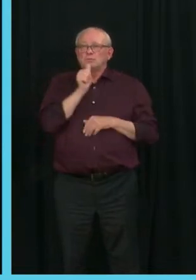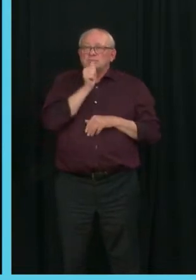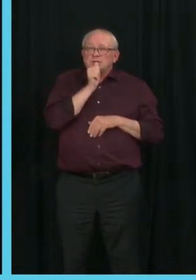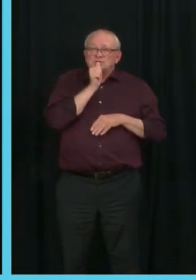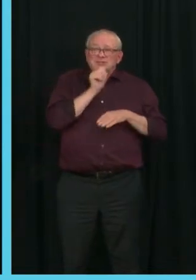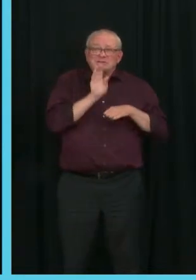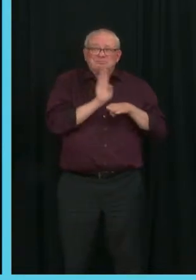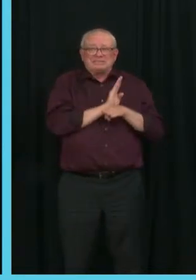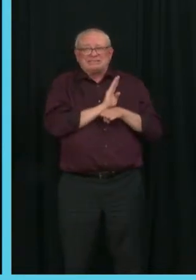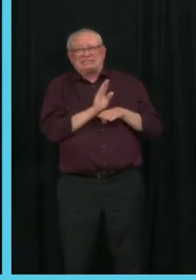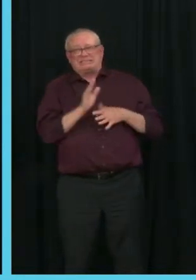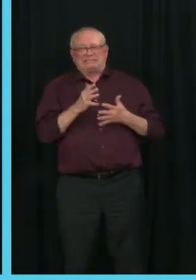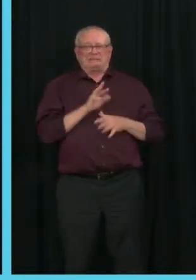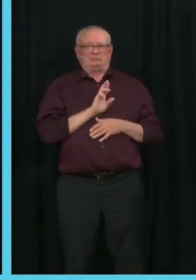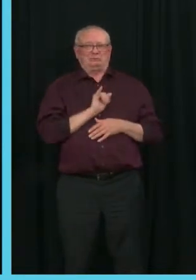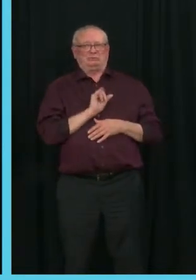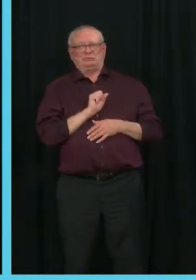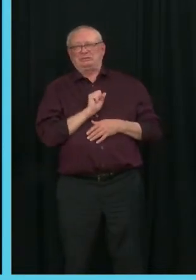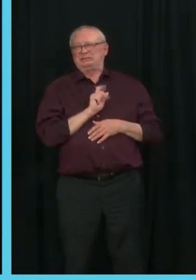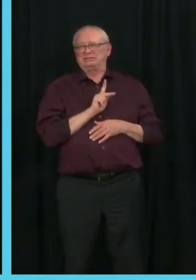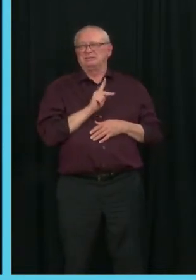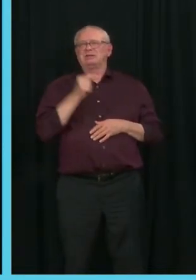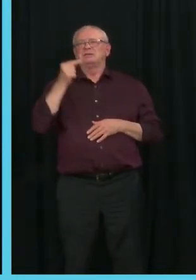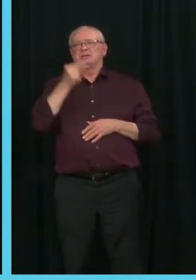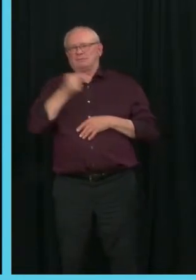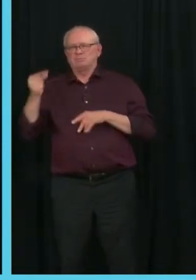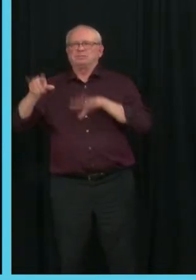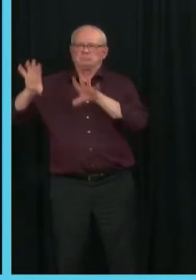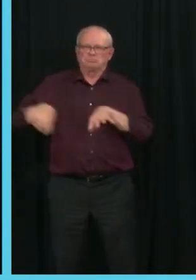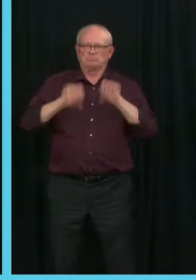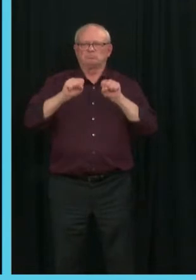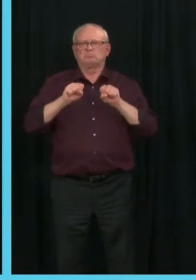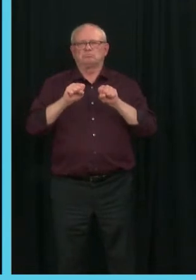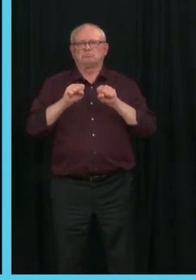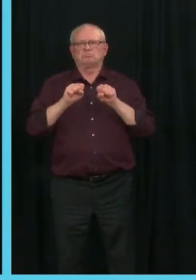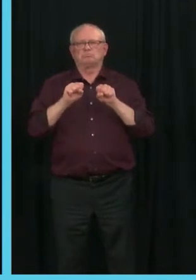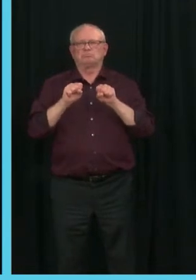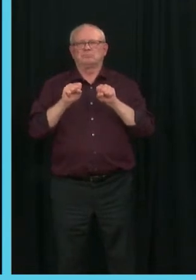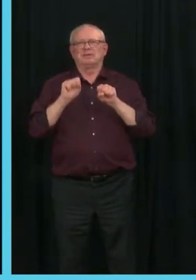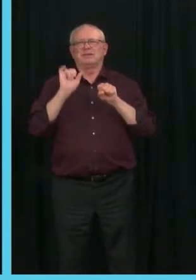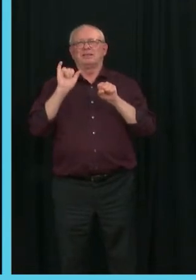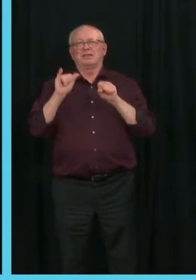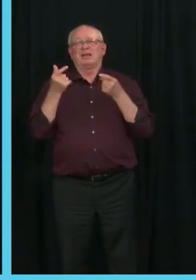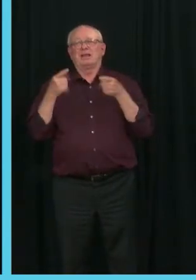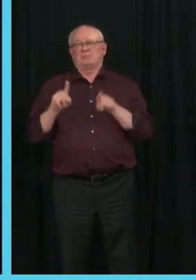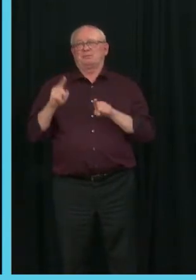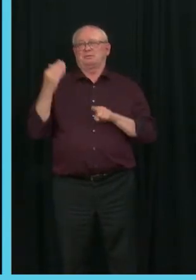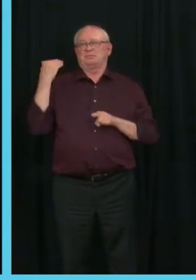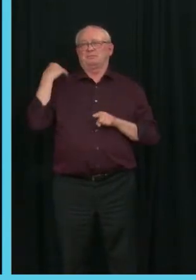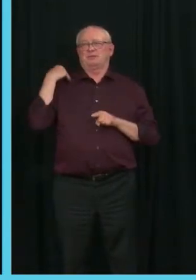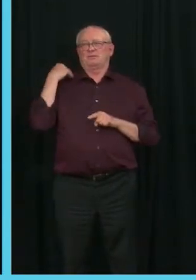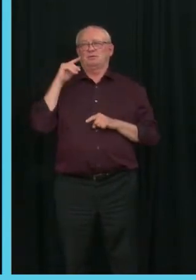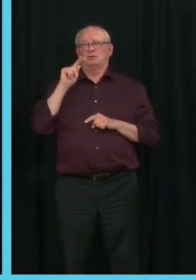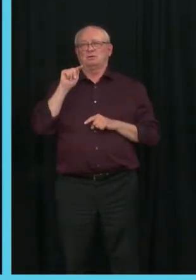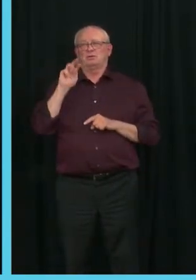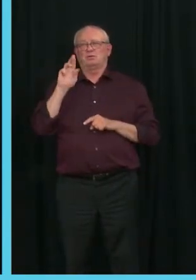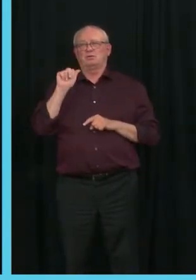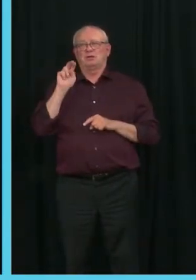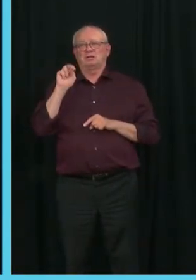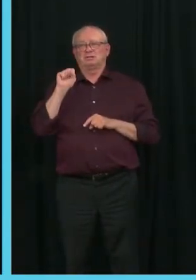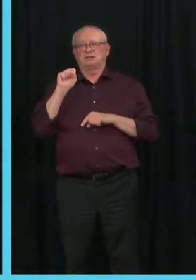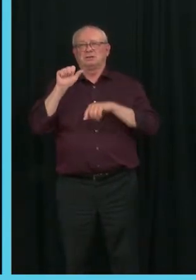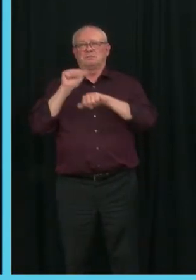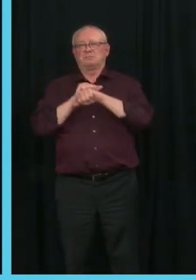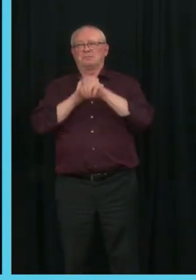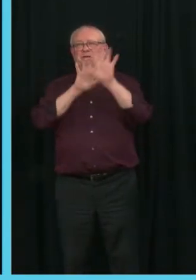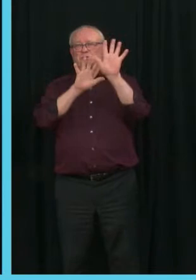did with Alberta's urging with respect to the Trans Mountain expansion. I think that was the right call. If they had